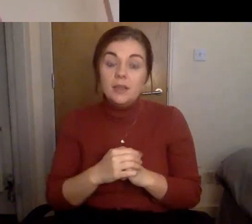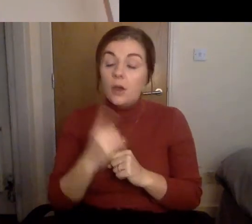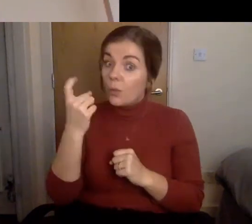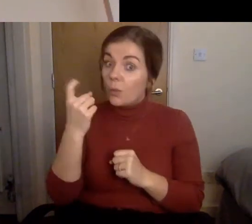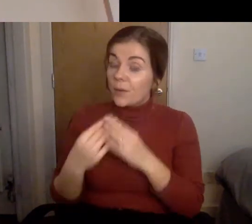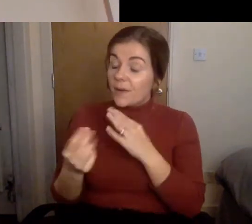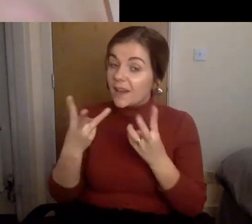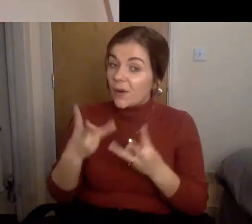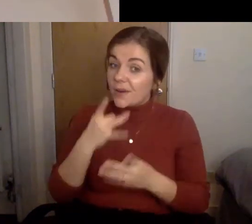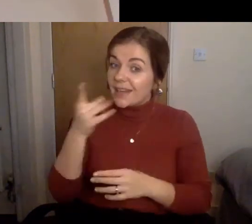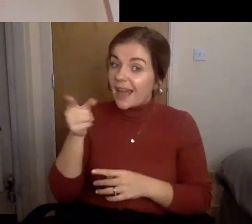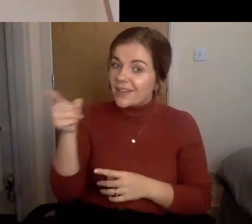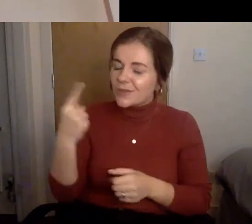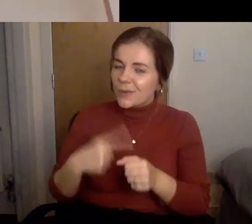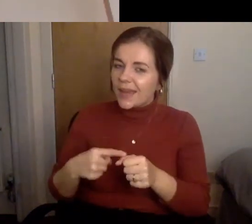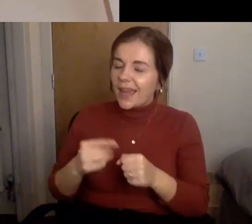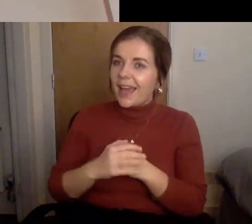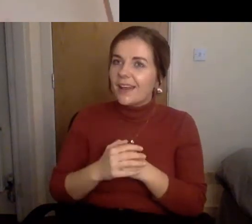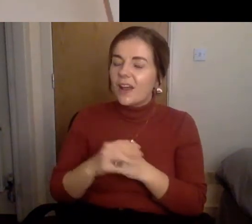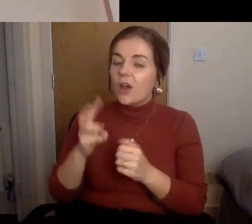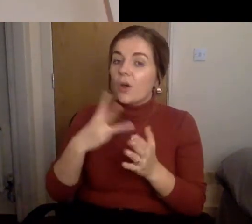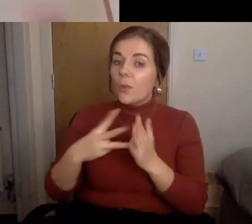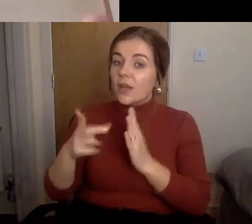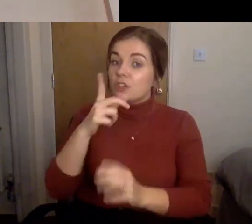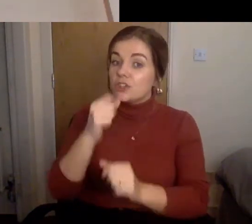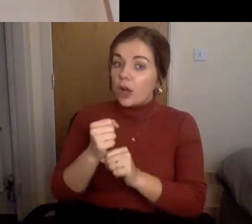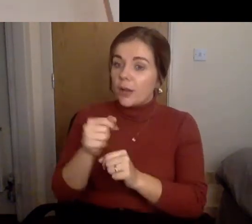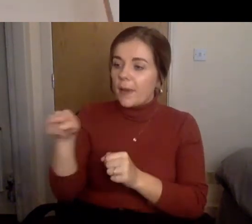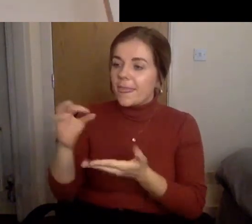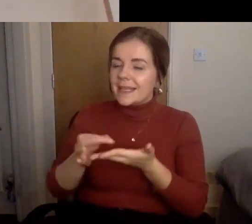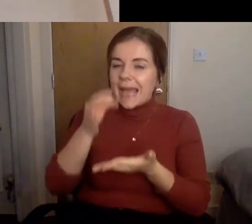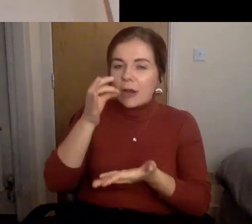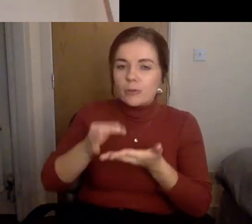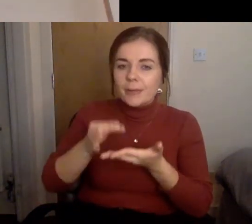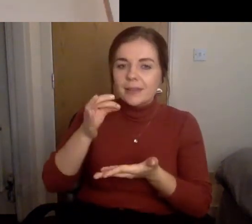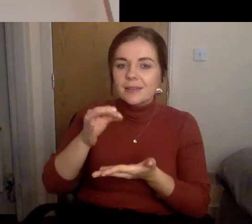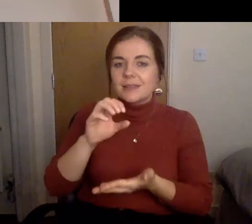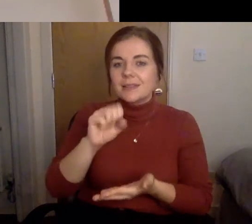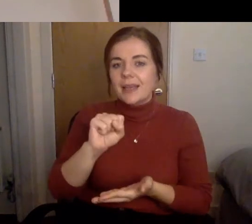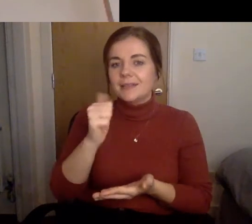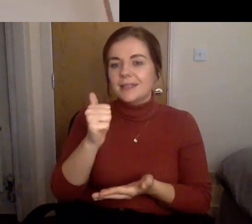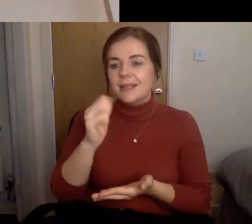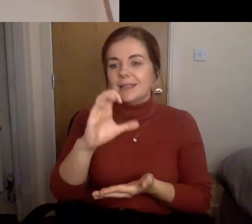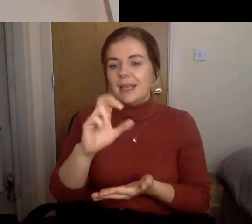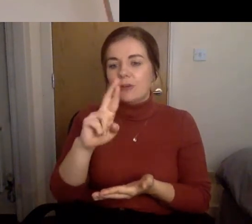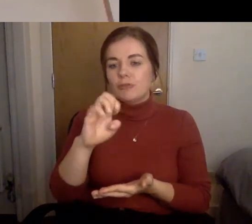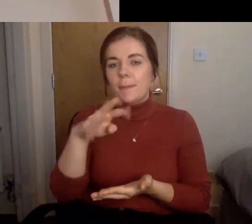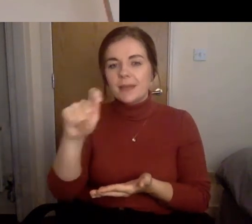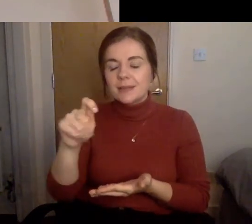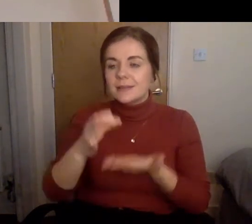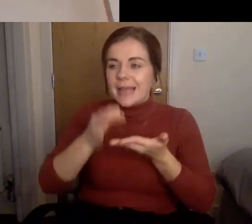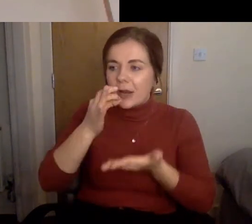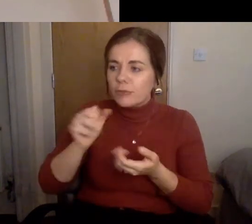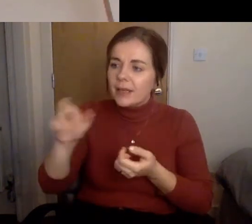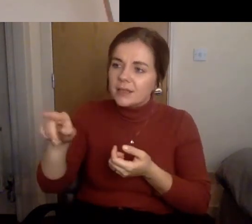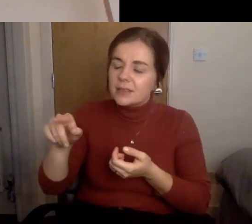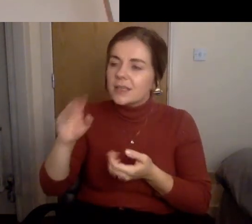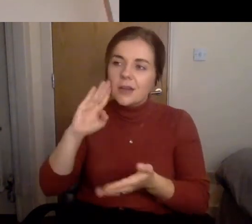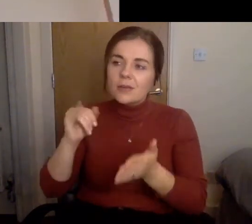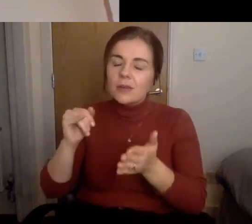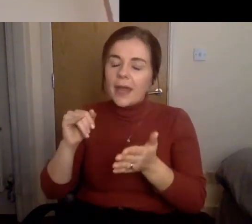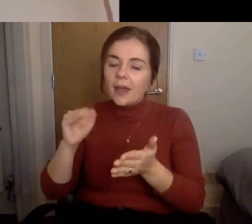ask you, actually, Elaine, was, Joe, when it comes to the sacraments and, Joe, them making their confirmation or that, is there any, like, do you provide any opportunities